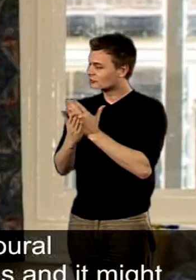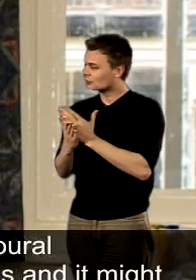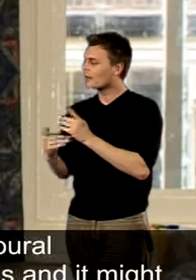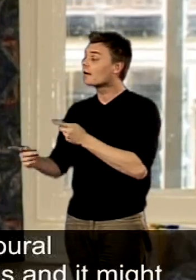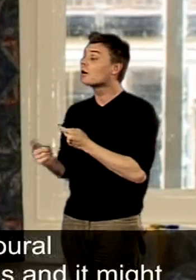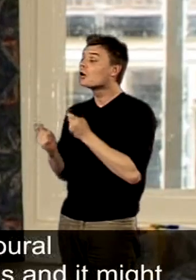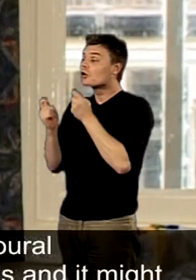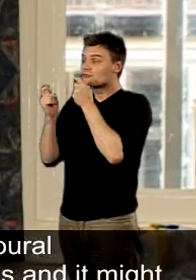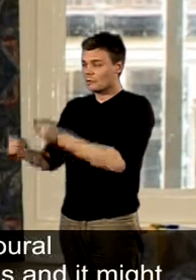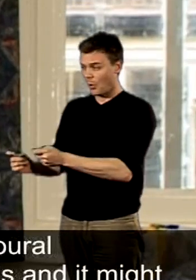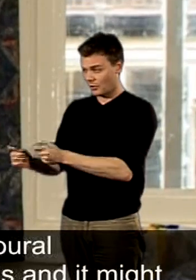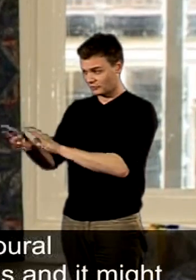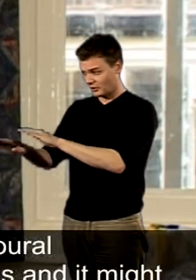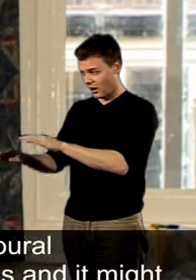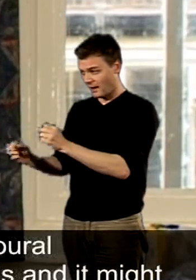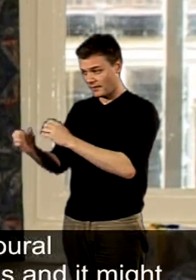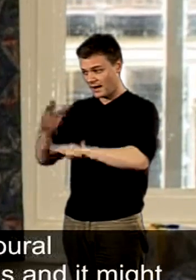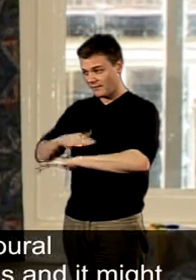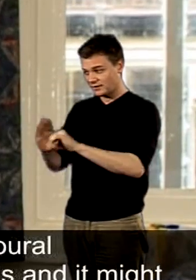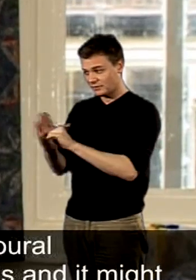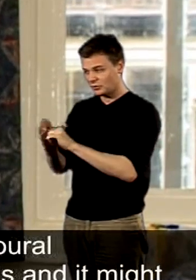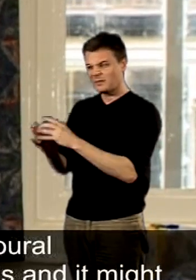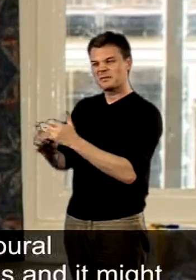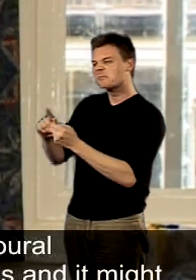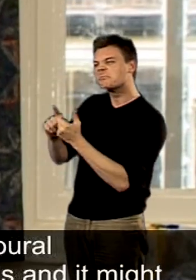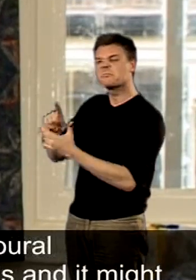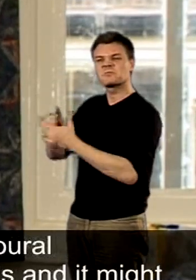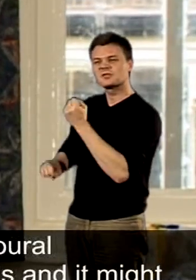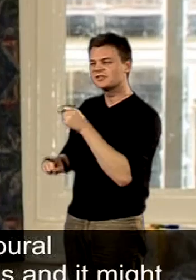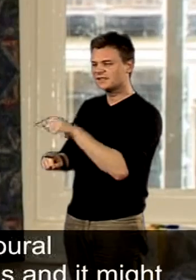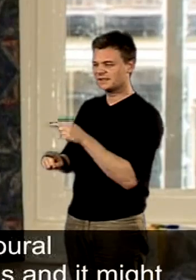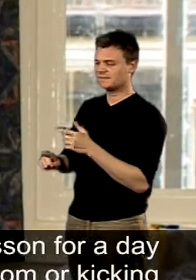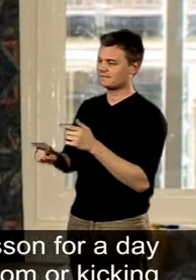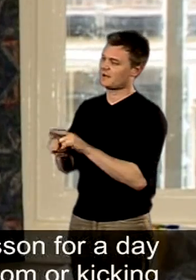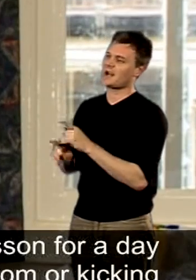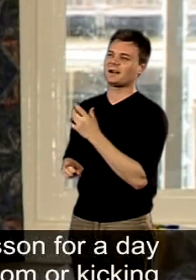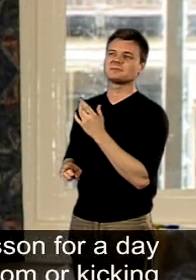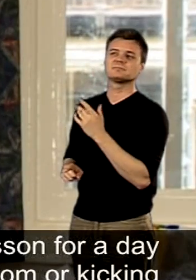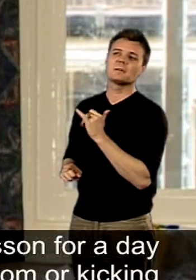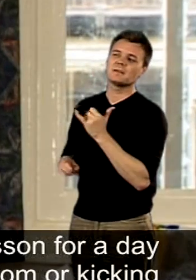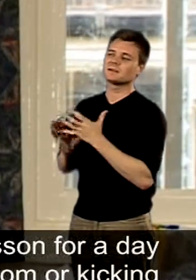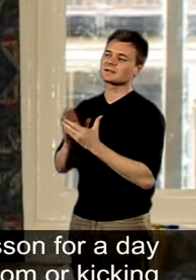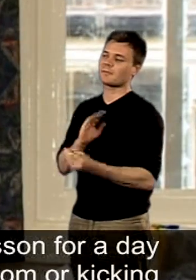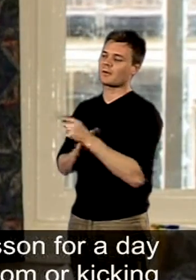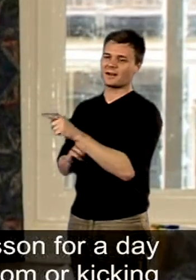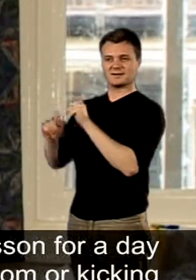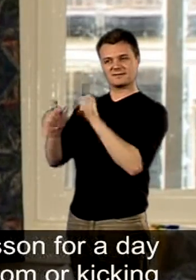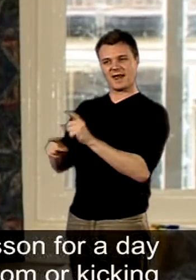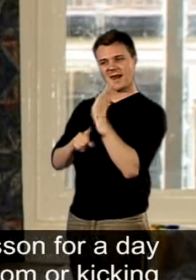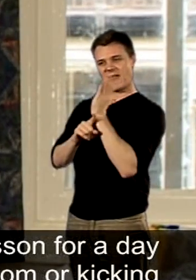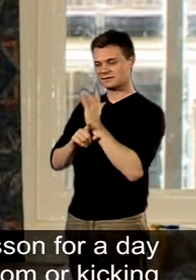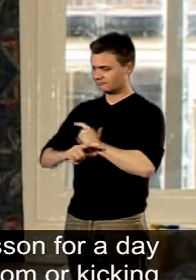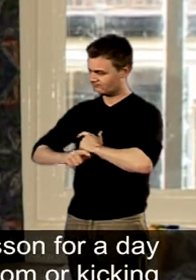are rewarding children with behavioural difficulties for some short-term goals, and it might be that they have remained in a lesson for a